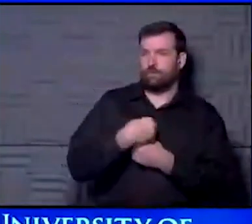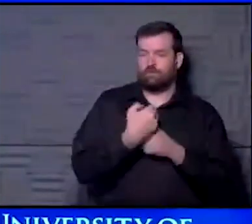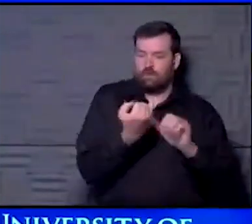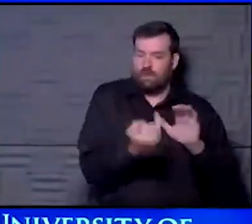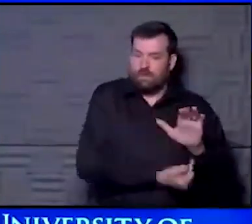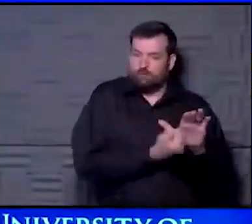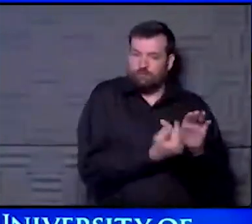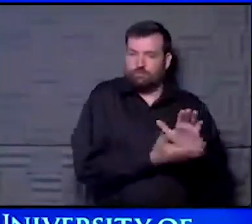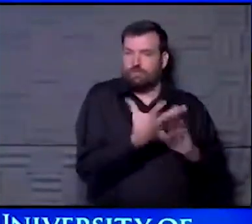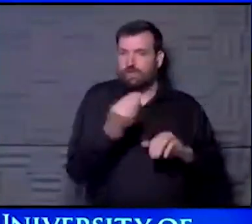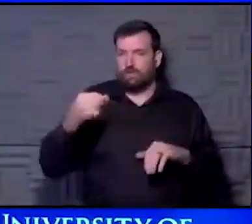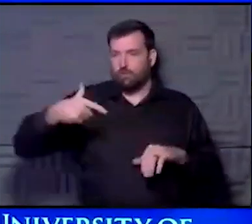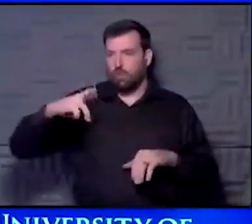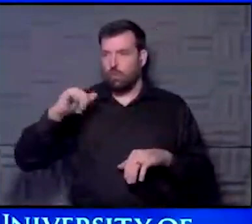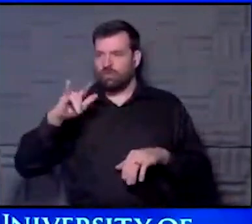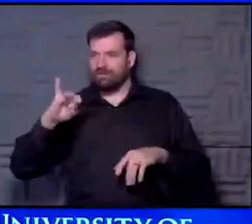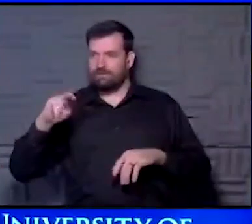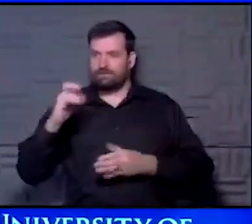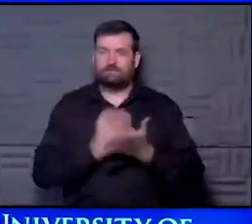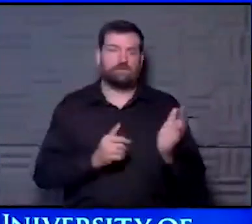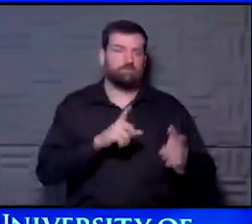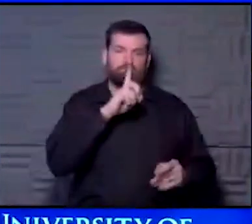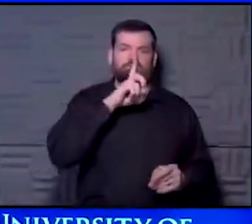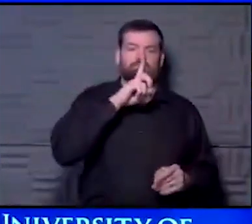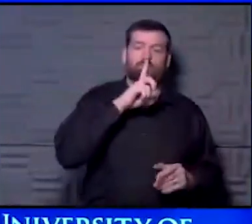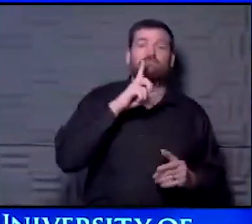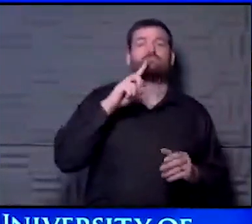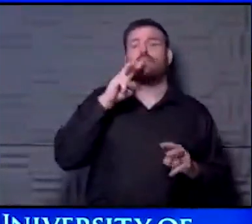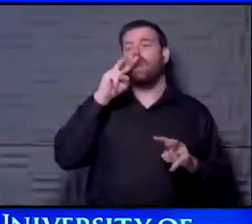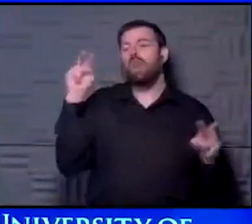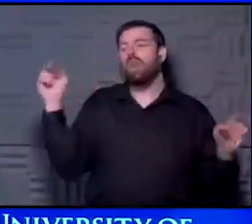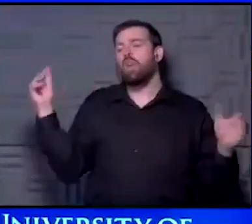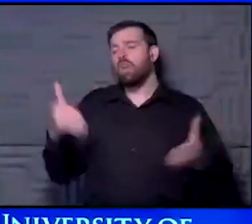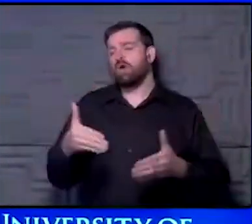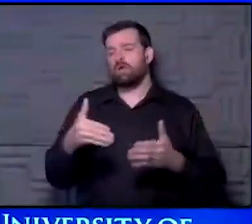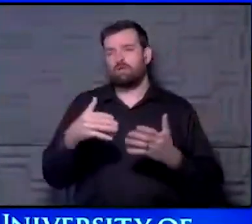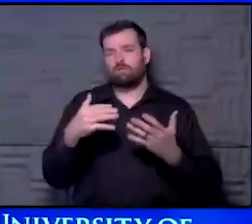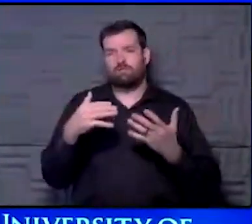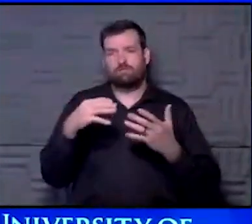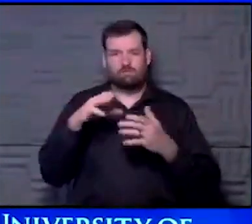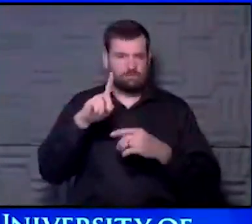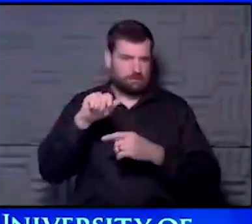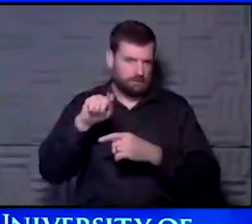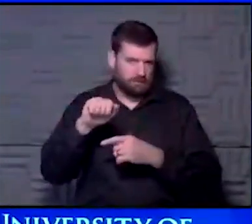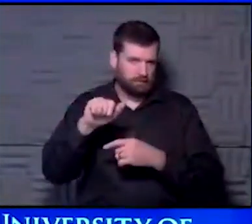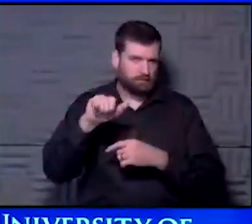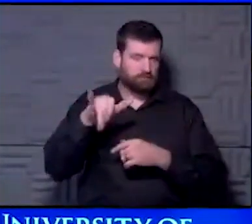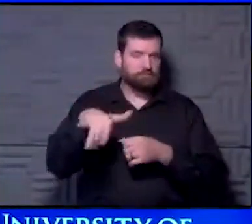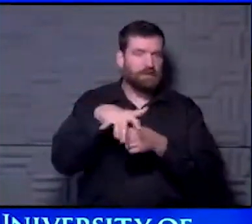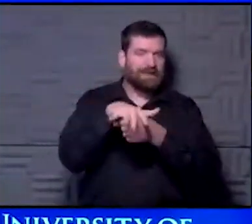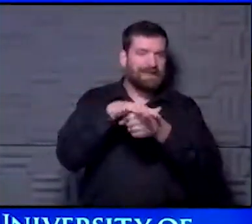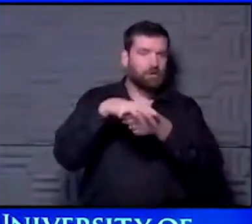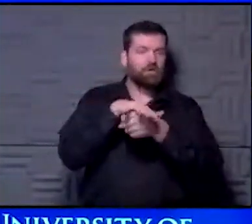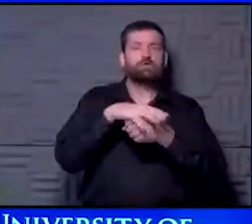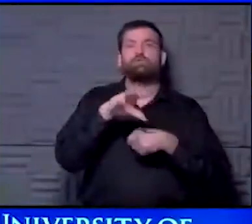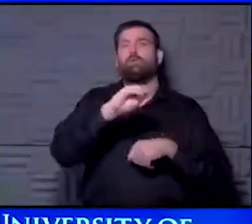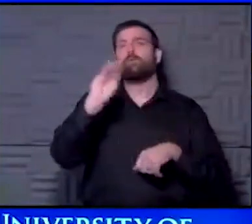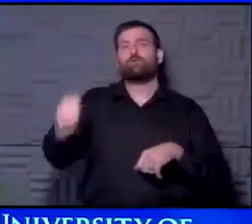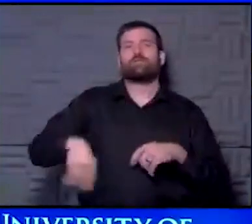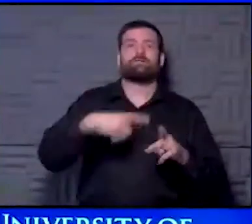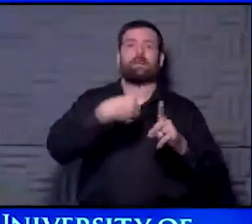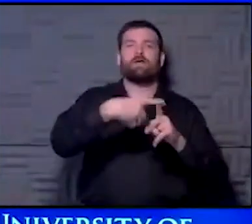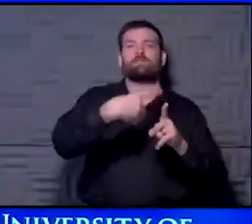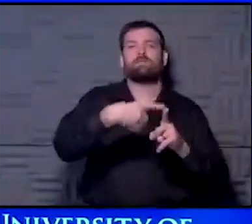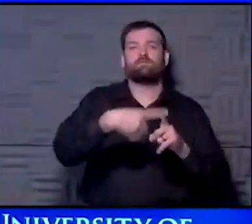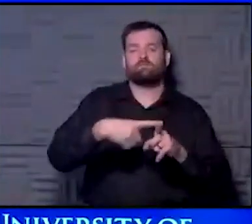and quarantine, and some don't. When looking at the data, what is the number or the areas at the percent positivity